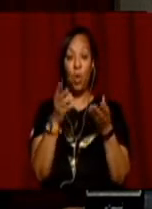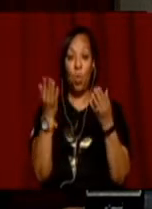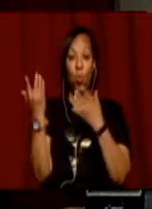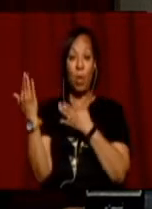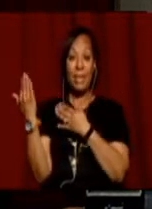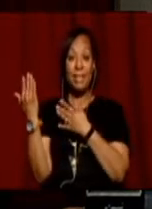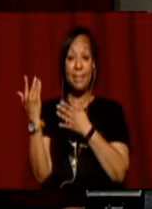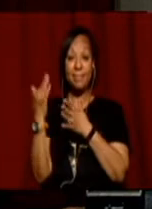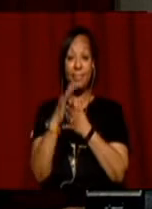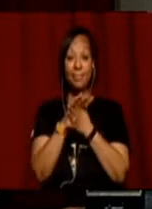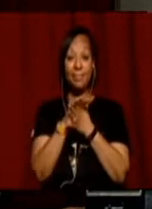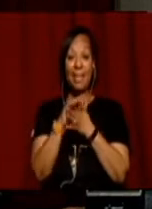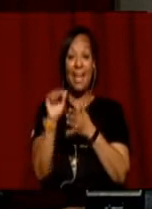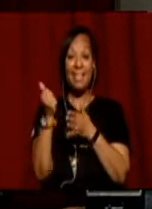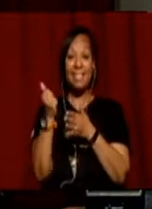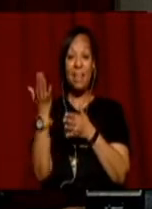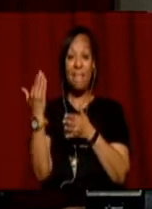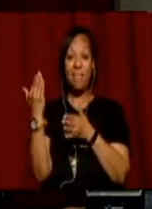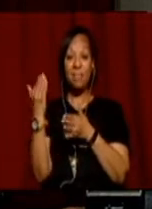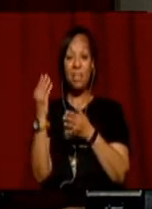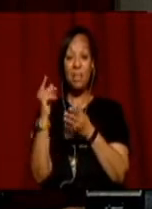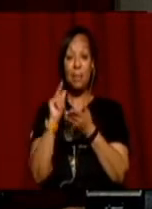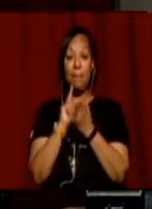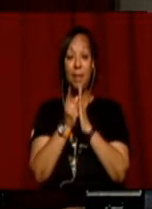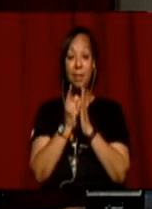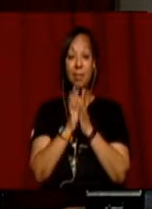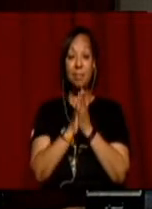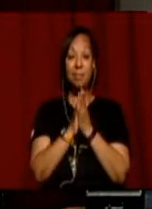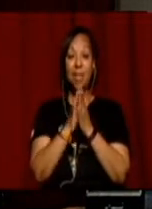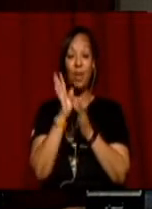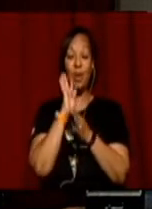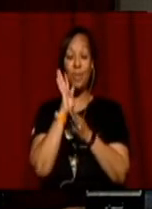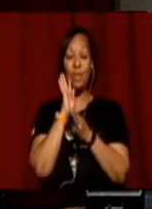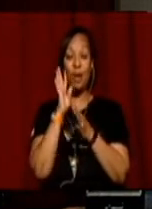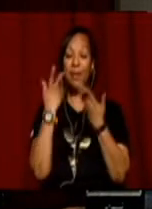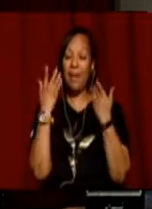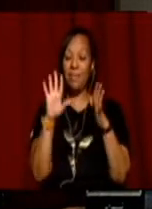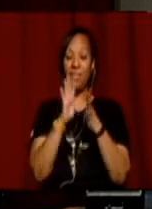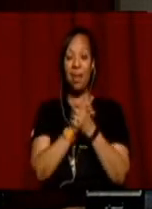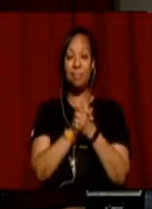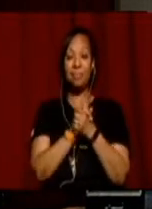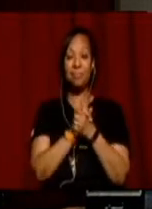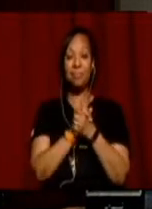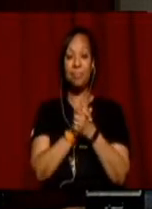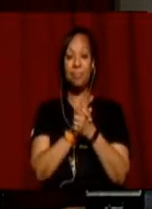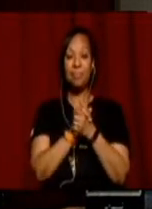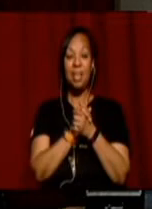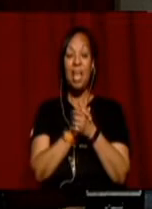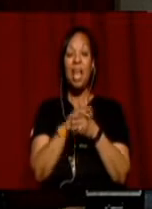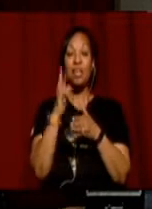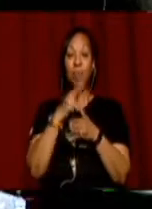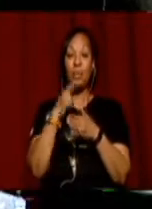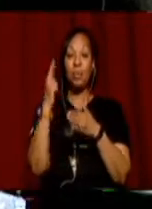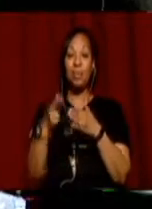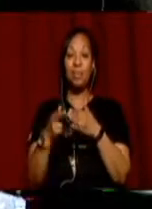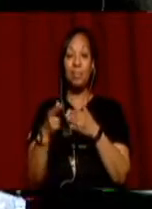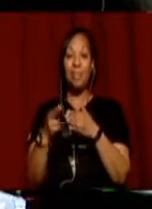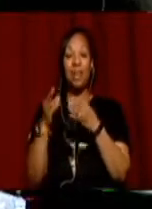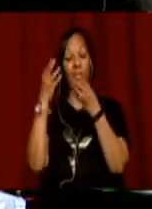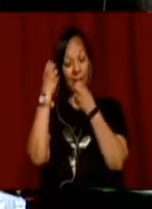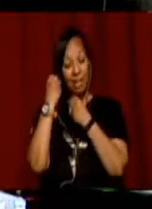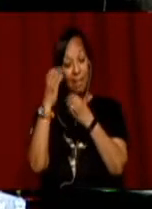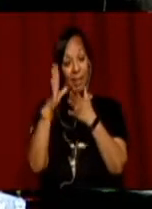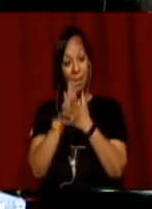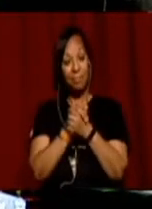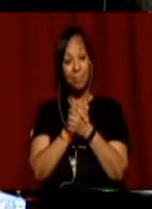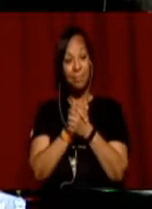for the results in about 10 to 15 minutes, and I guess we'll be talking to you right after then. All right. Well, when the results are in, you let me know that